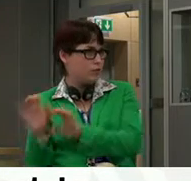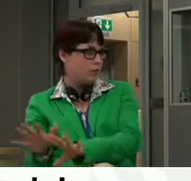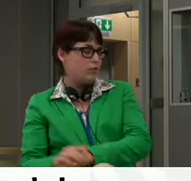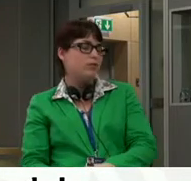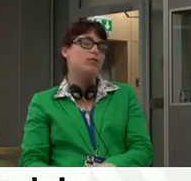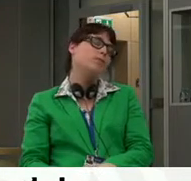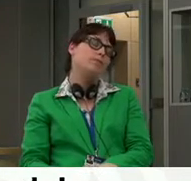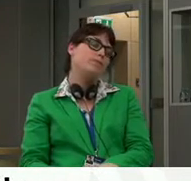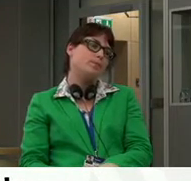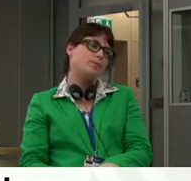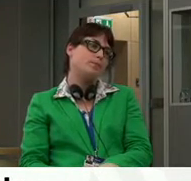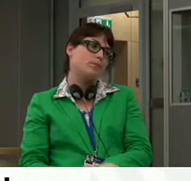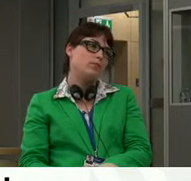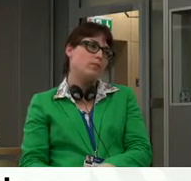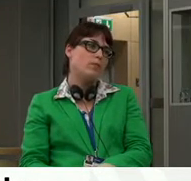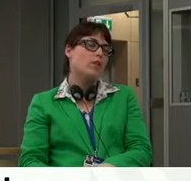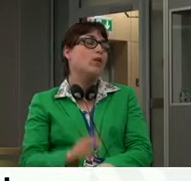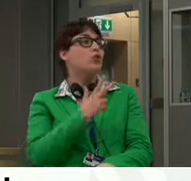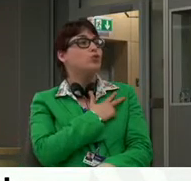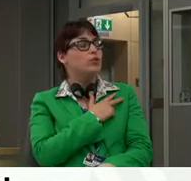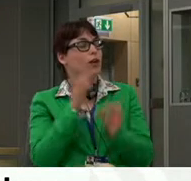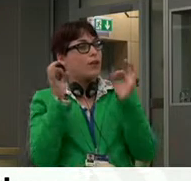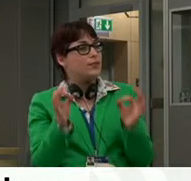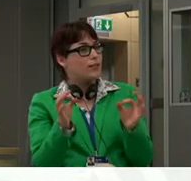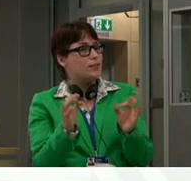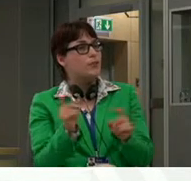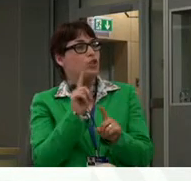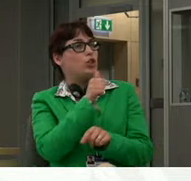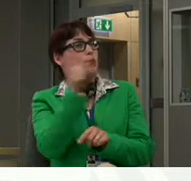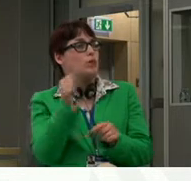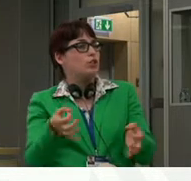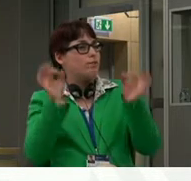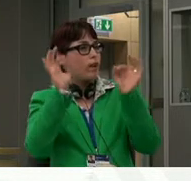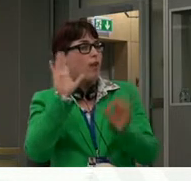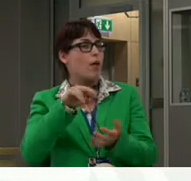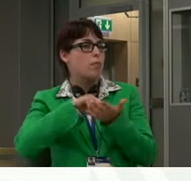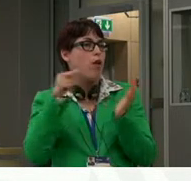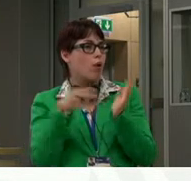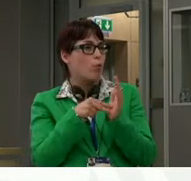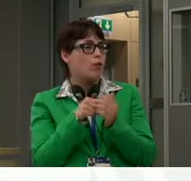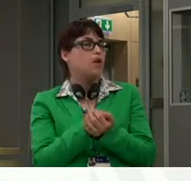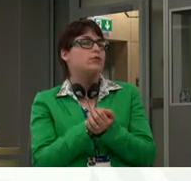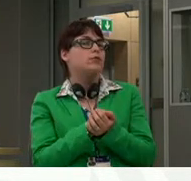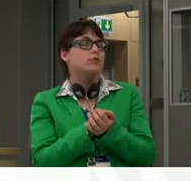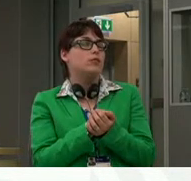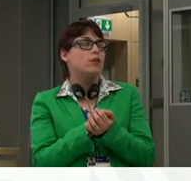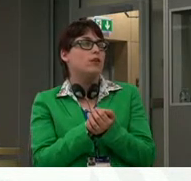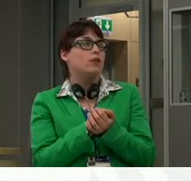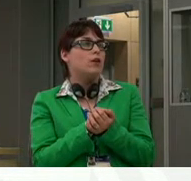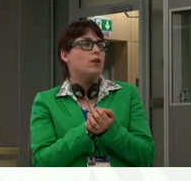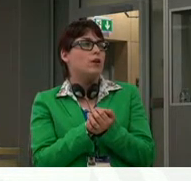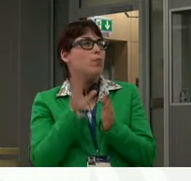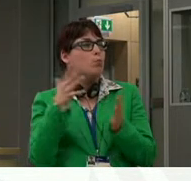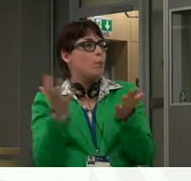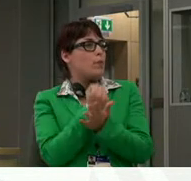of policy planning documents and do not lay to rest in the drawers of the officials.